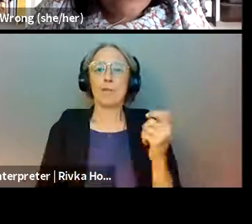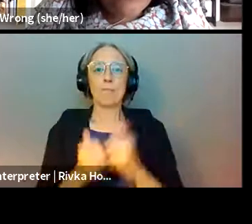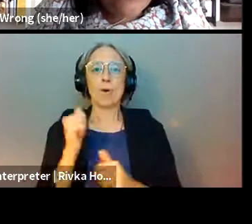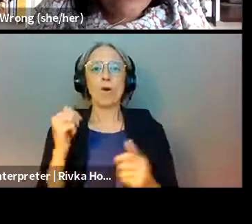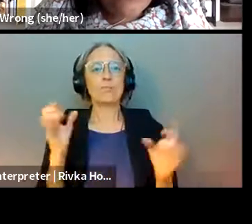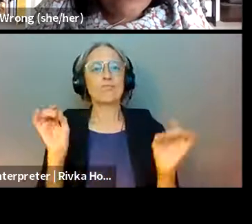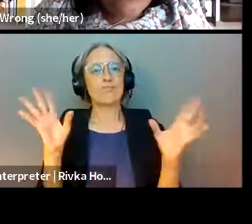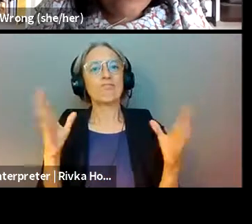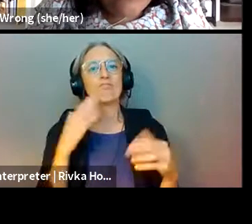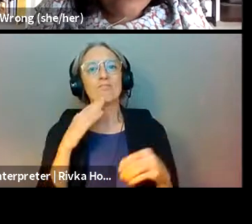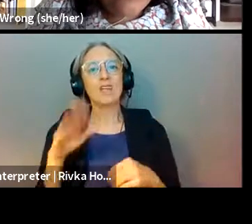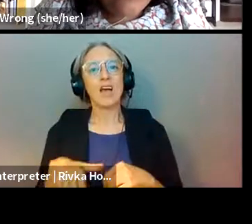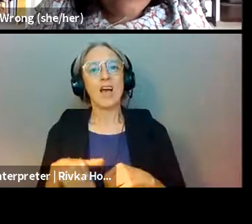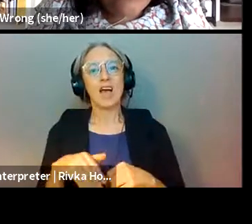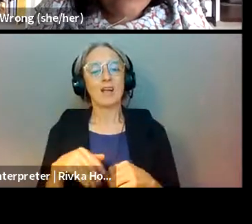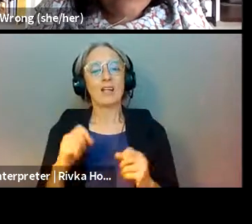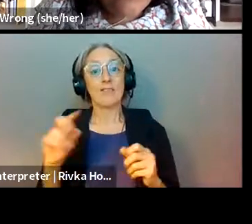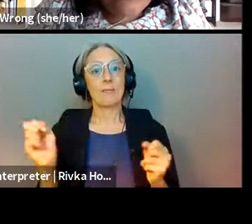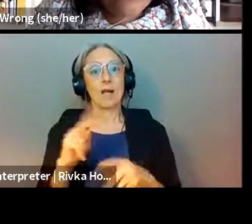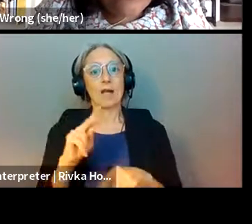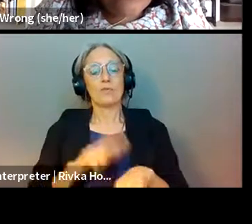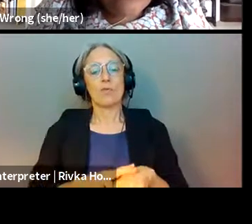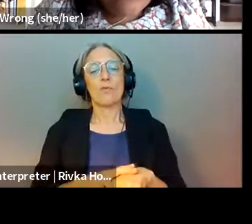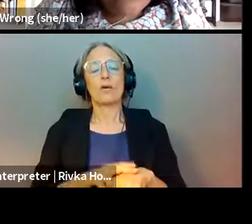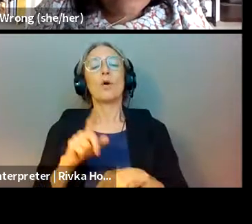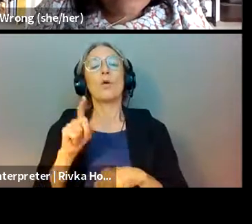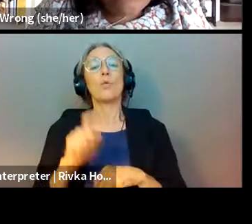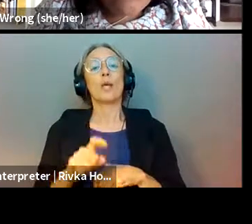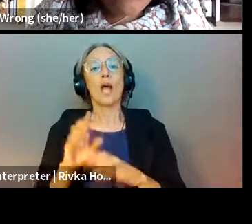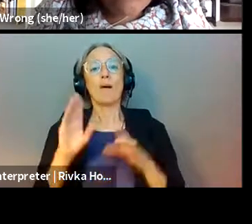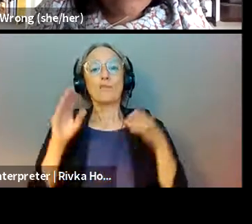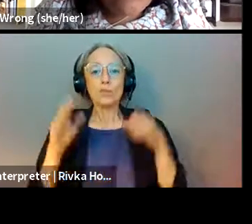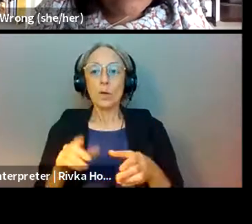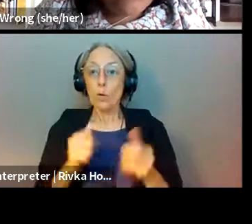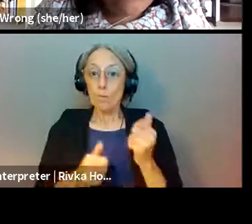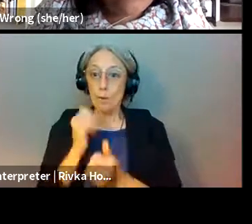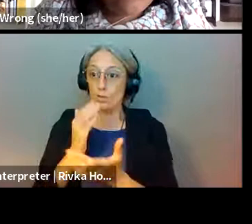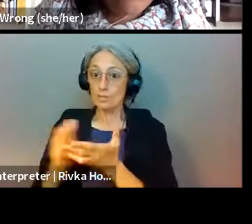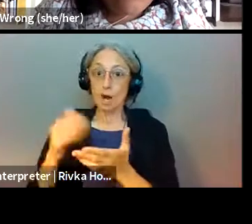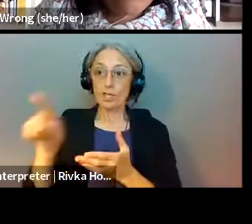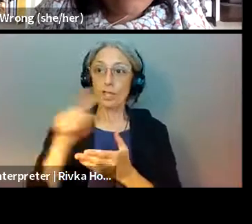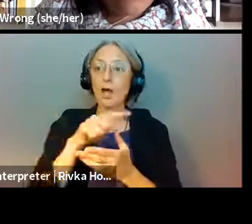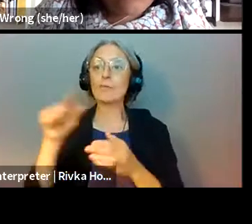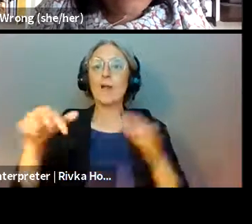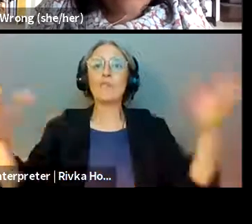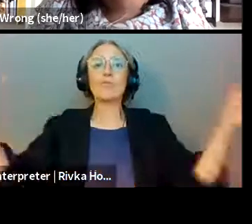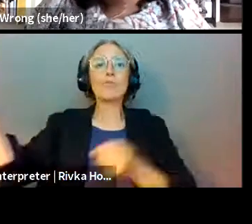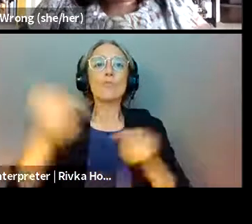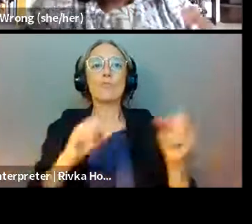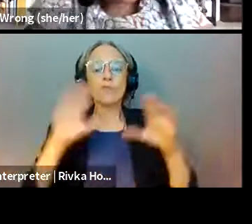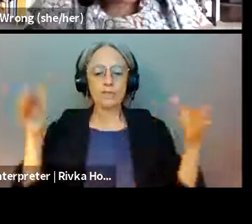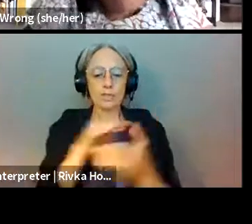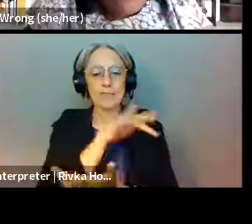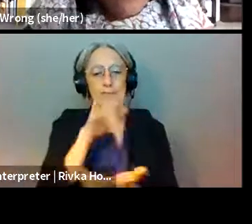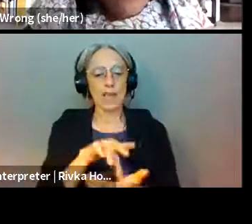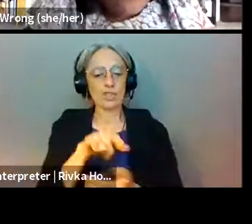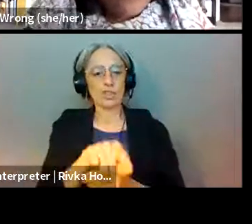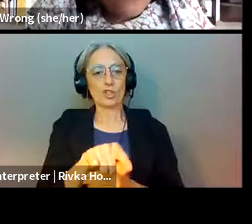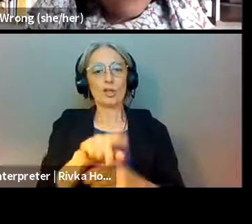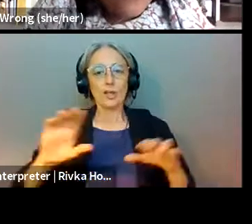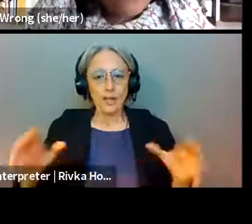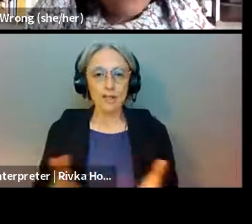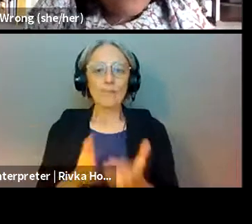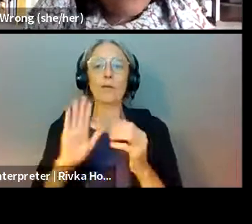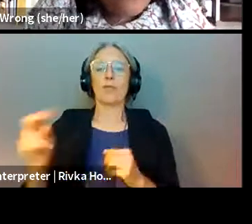start centering the most marginalized, and we need to start uplifting their voices. And that means investing in